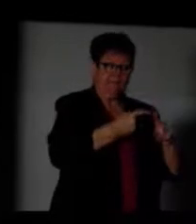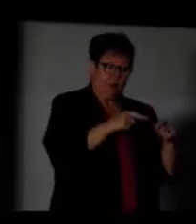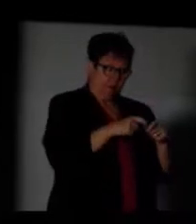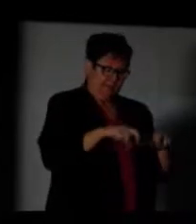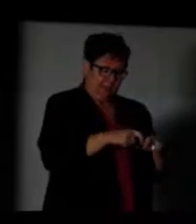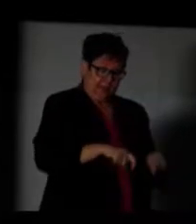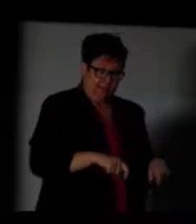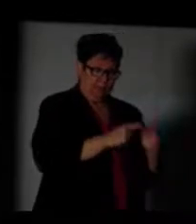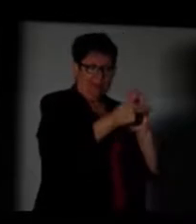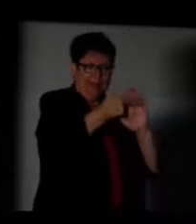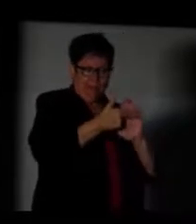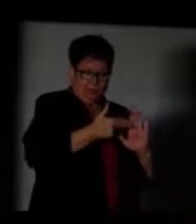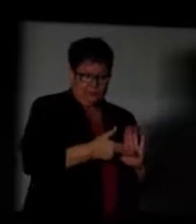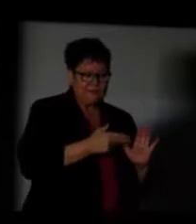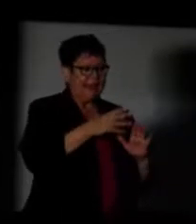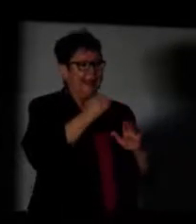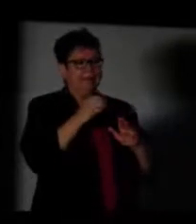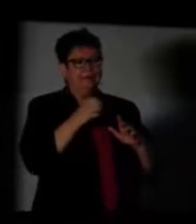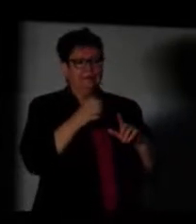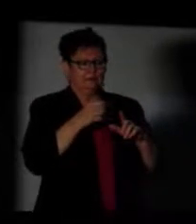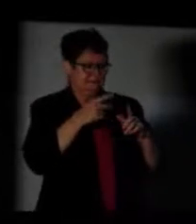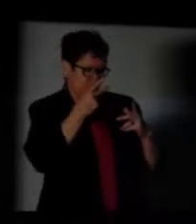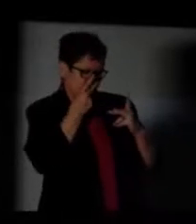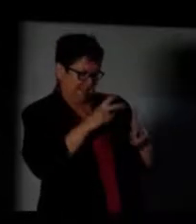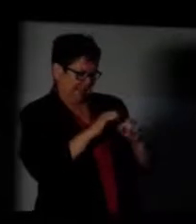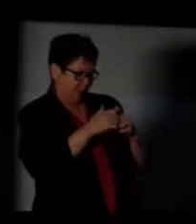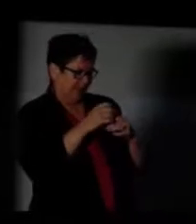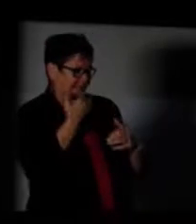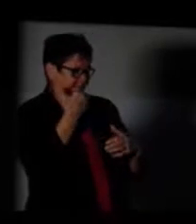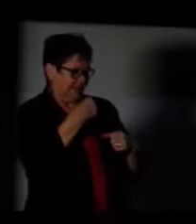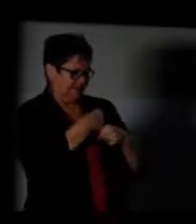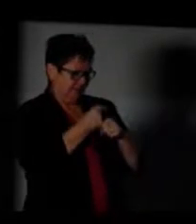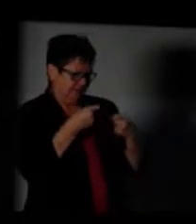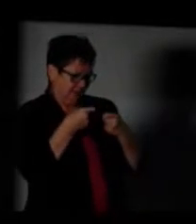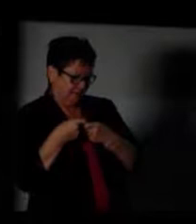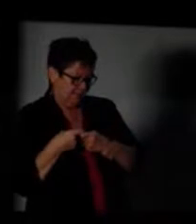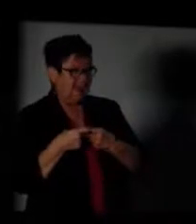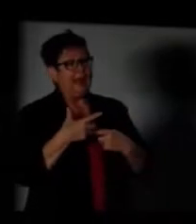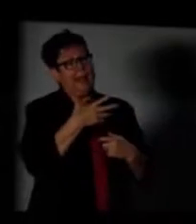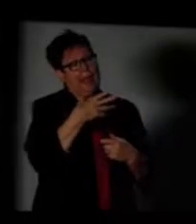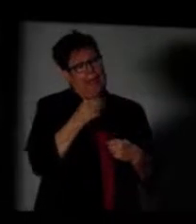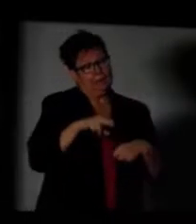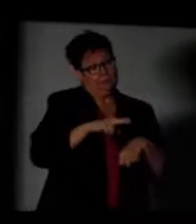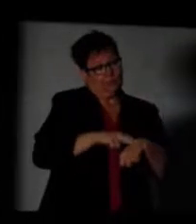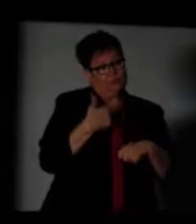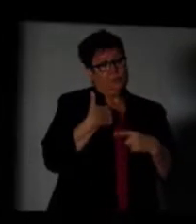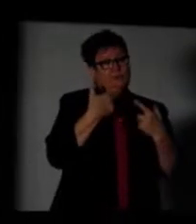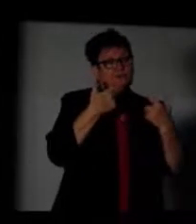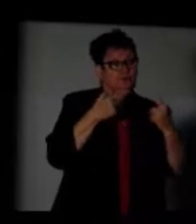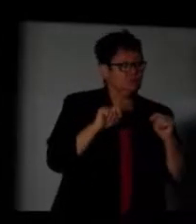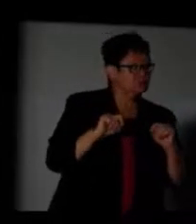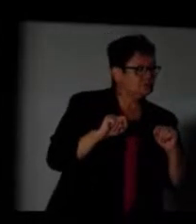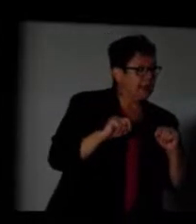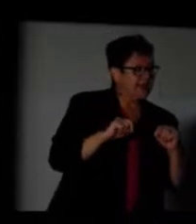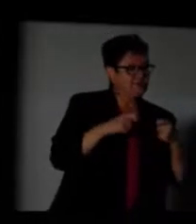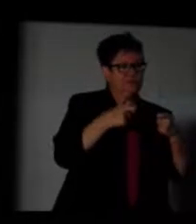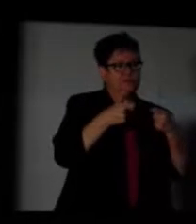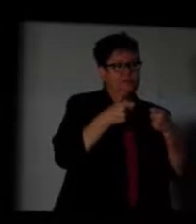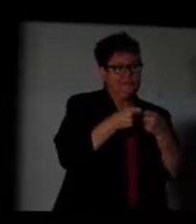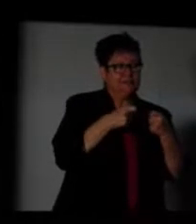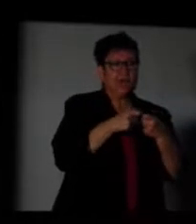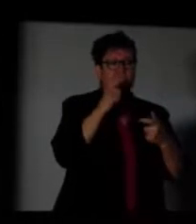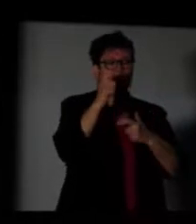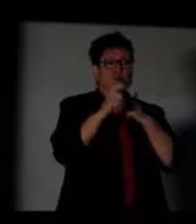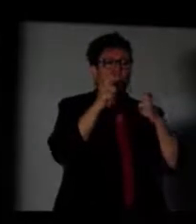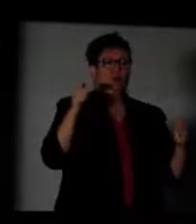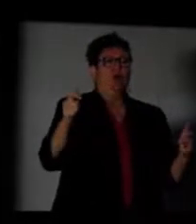information with the literature and so on. And of course, we tried to digitize a couple of large-scale collections. Large here